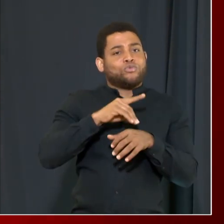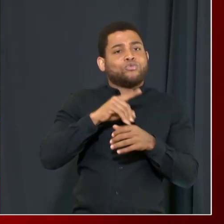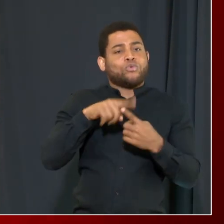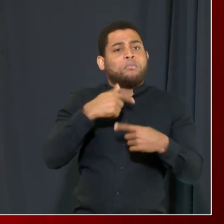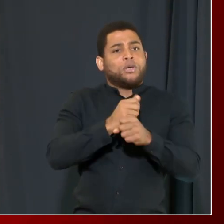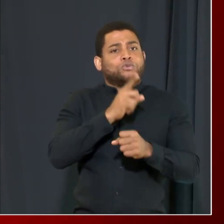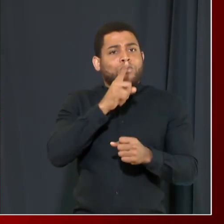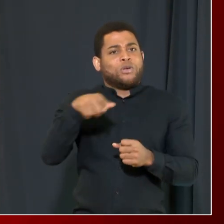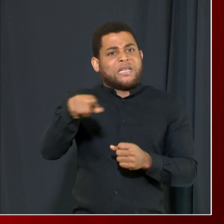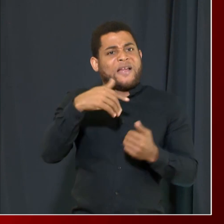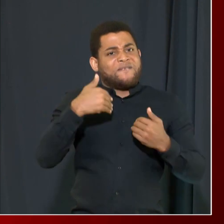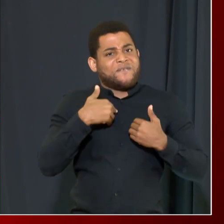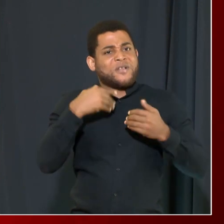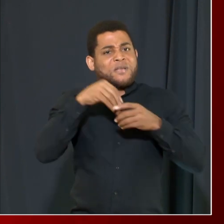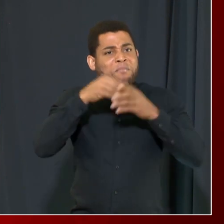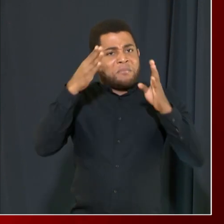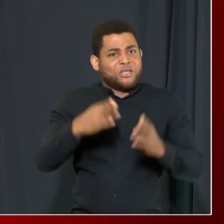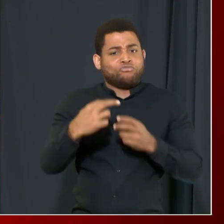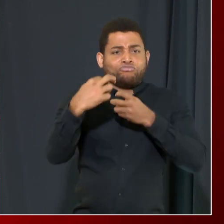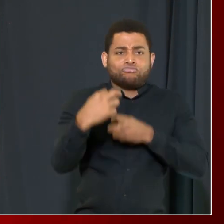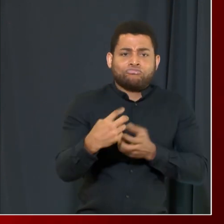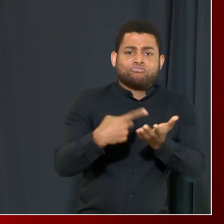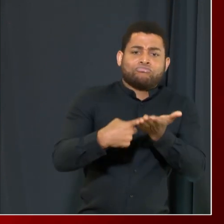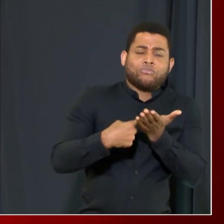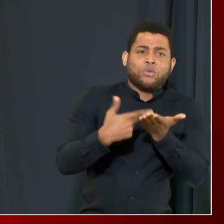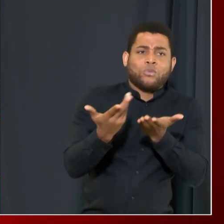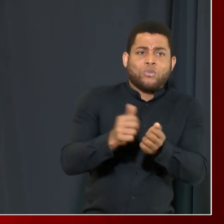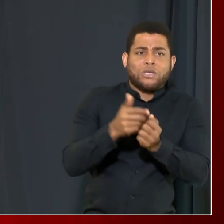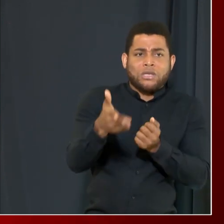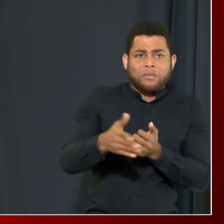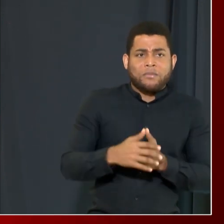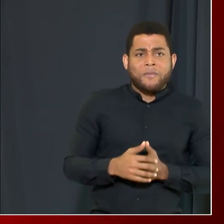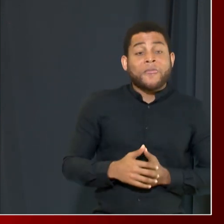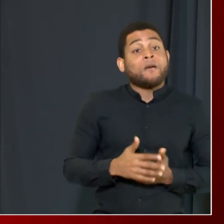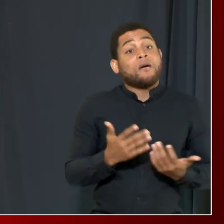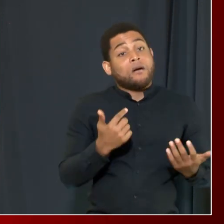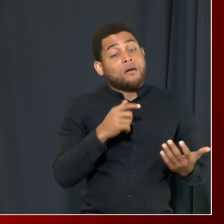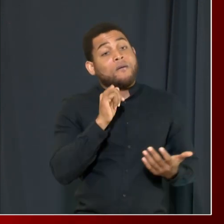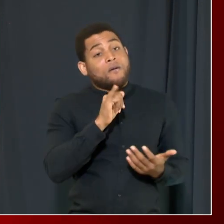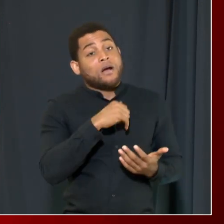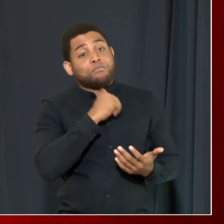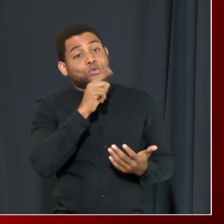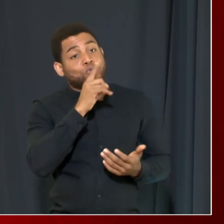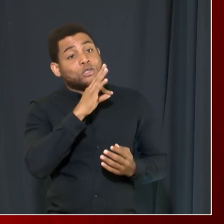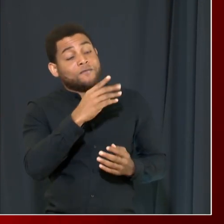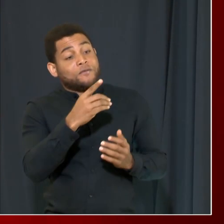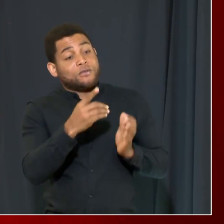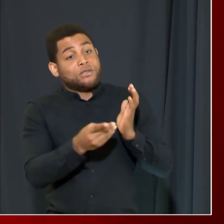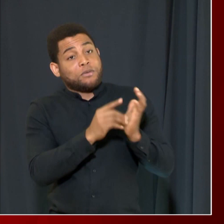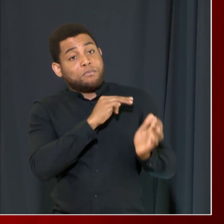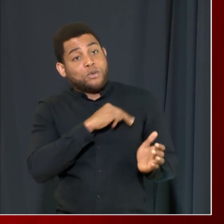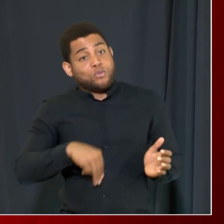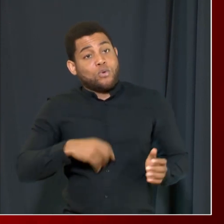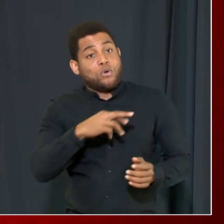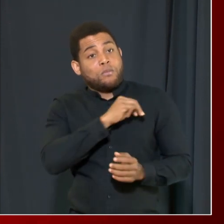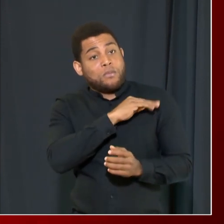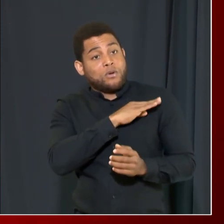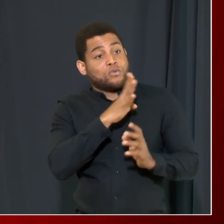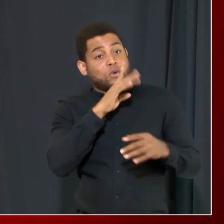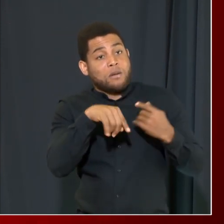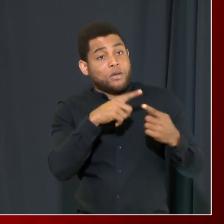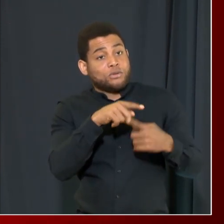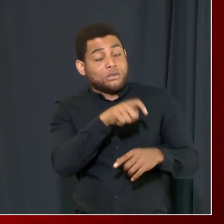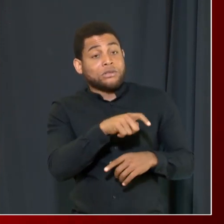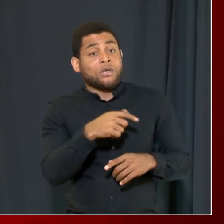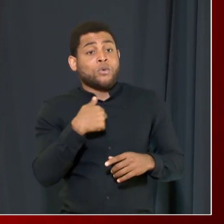an in-person sit-down interview. And then, I don't know if the mayor wants to talk about this, but on the juvenile curfew pilot, we've been talking